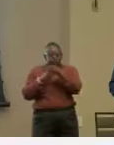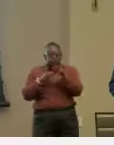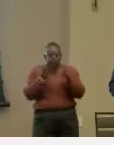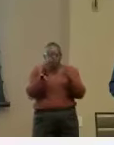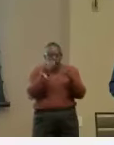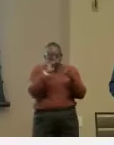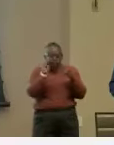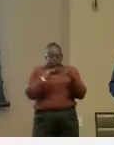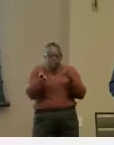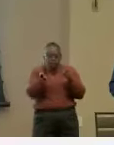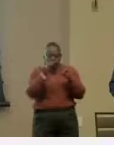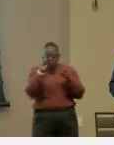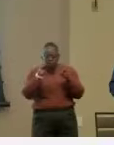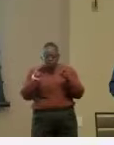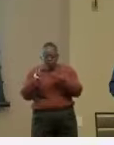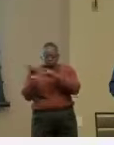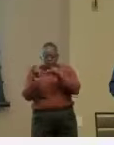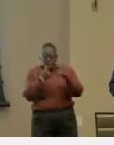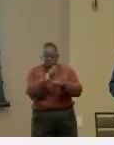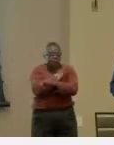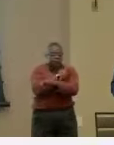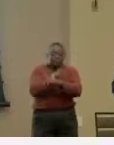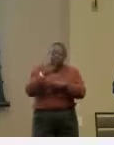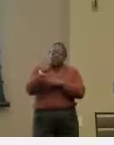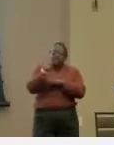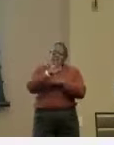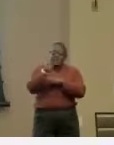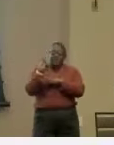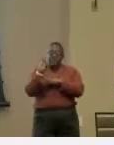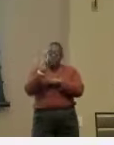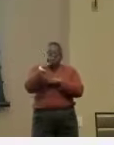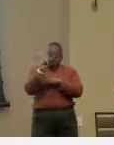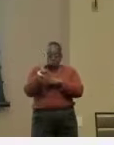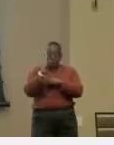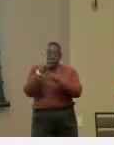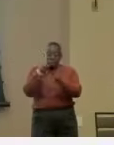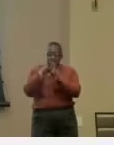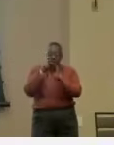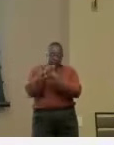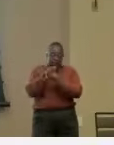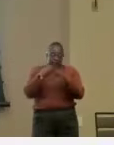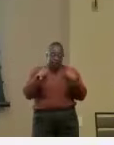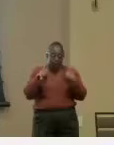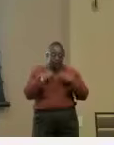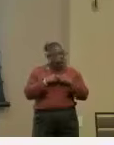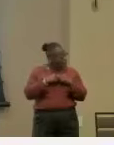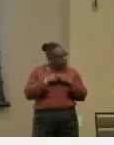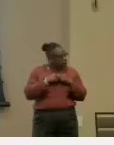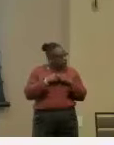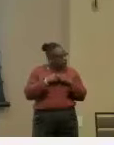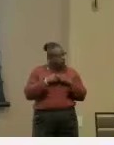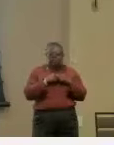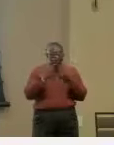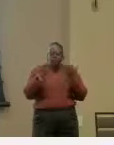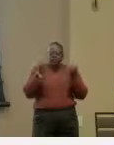lupus patients, it's 99% specific. However, many people who have